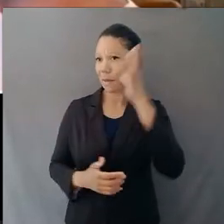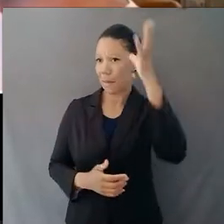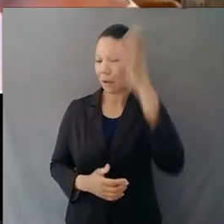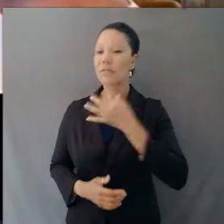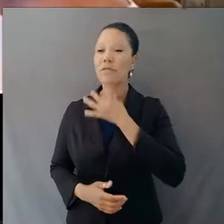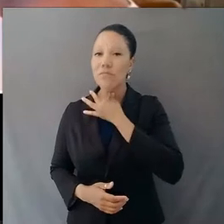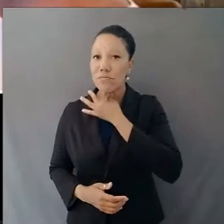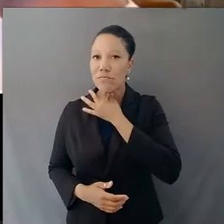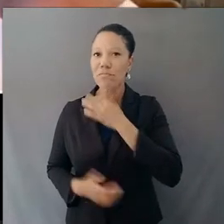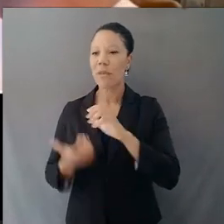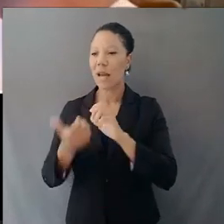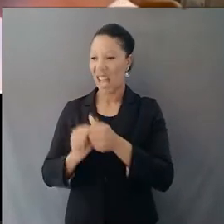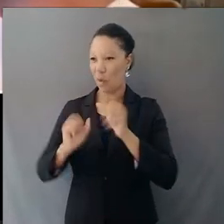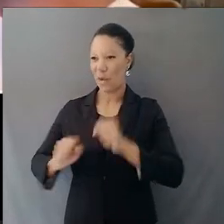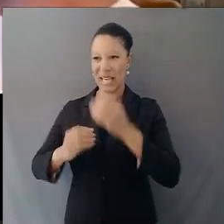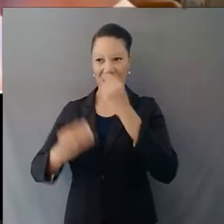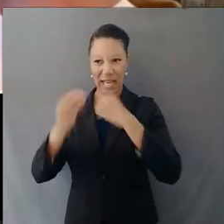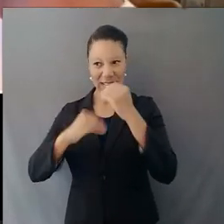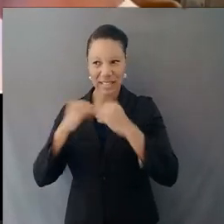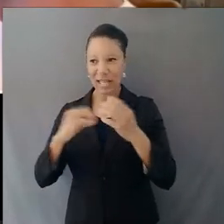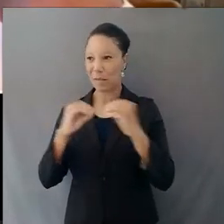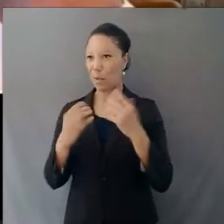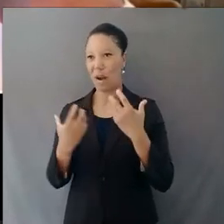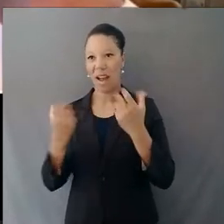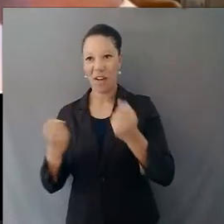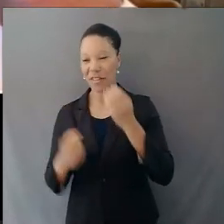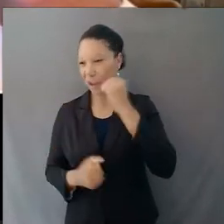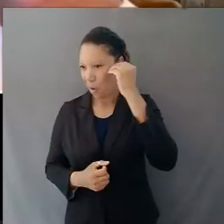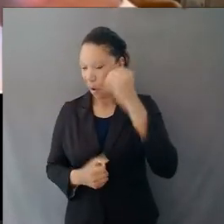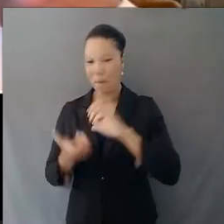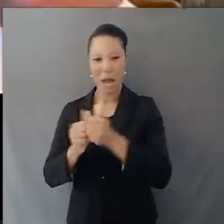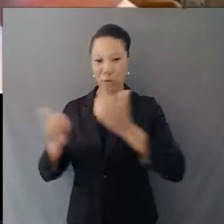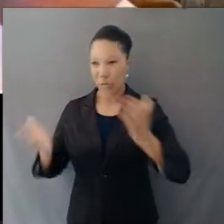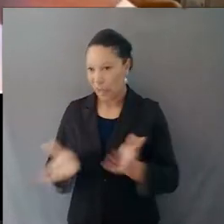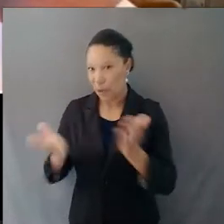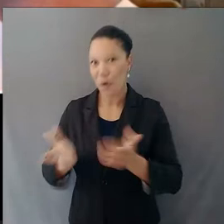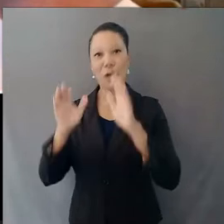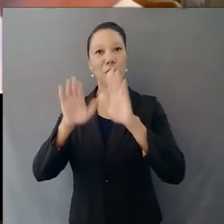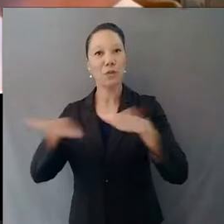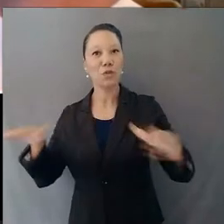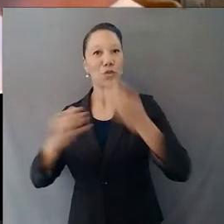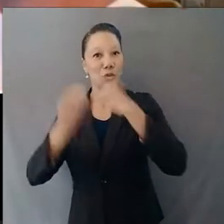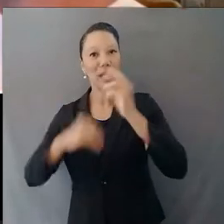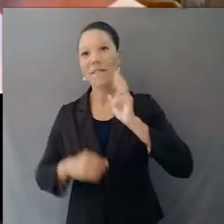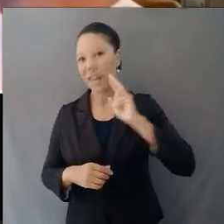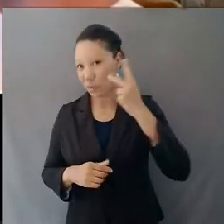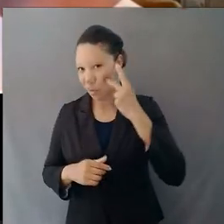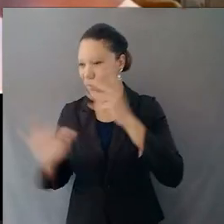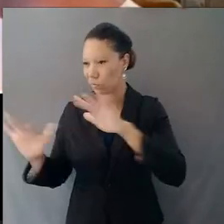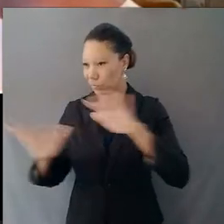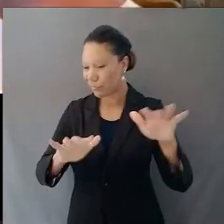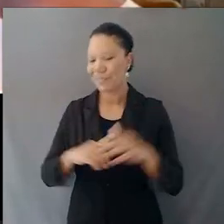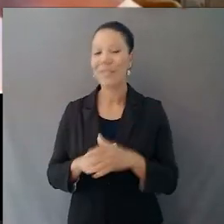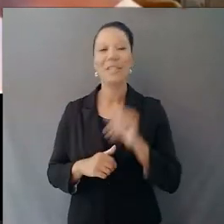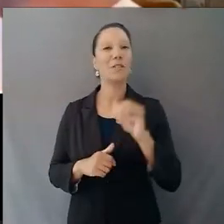to be healthier eaters at home, and how can we encourage our kids to eat vegetables, those kinds of things. So we're just going to